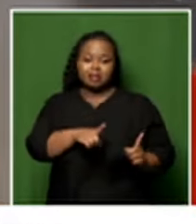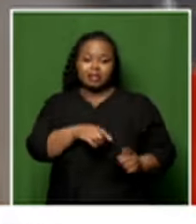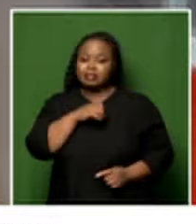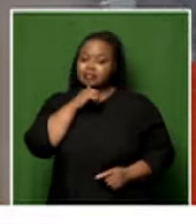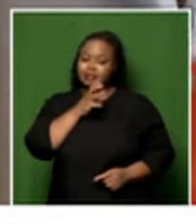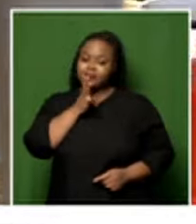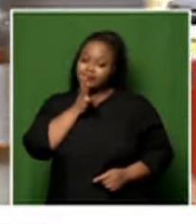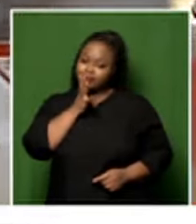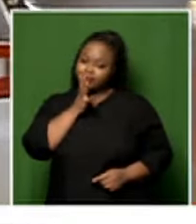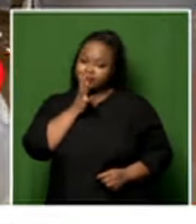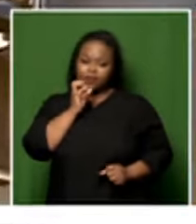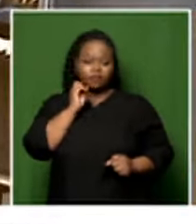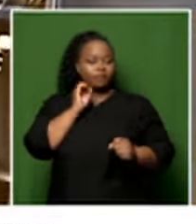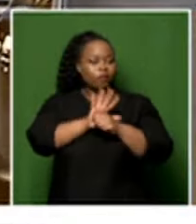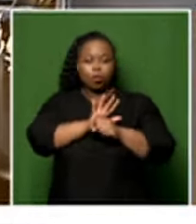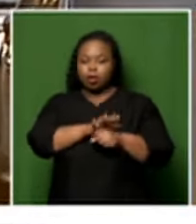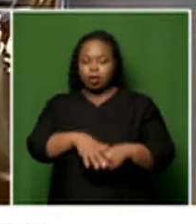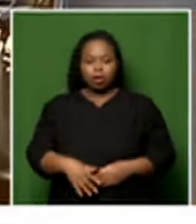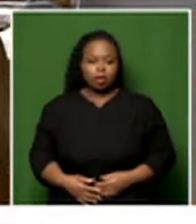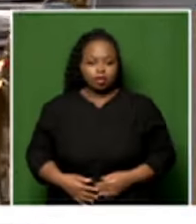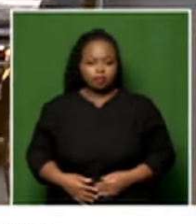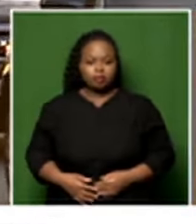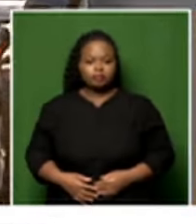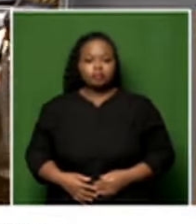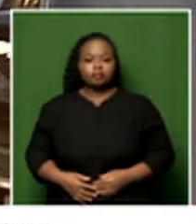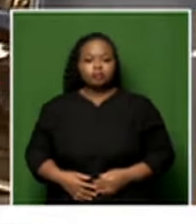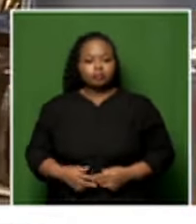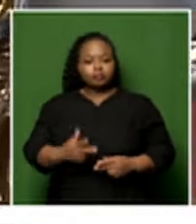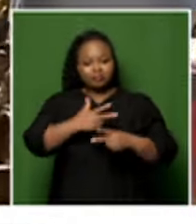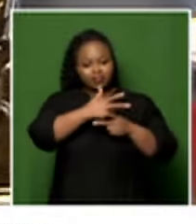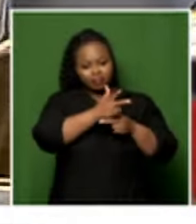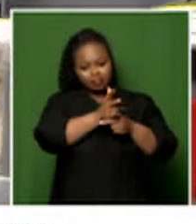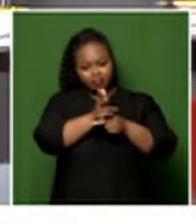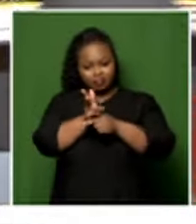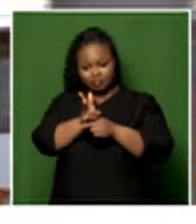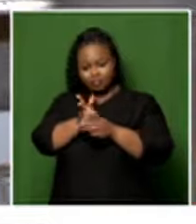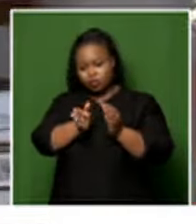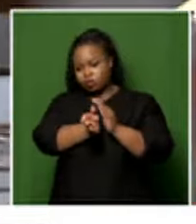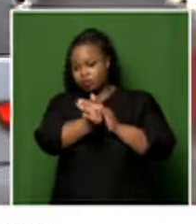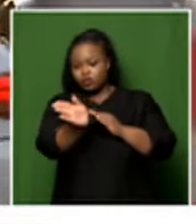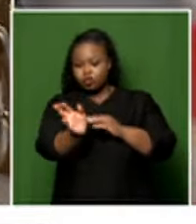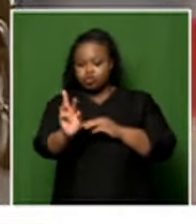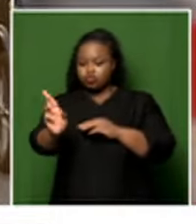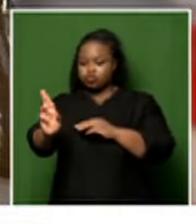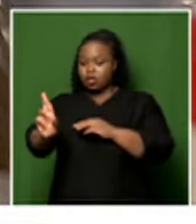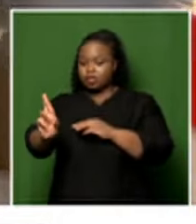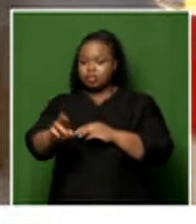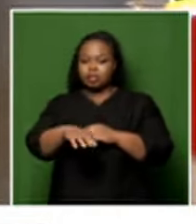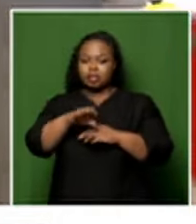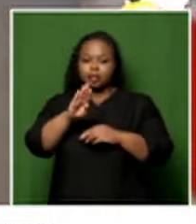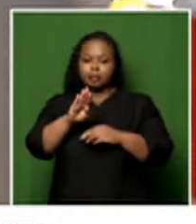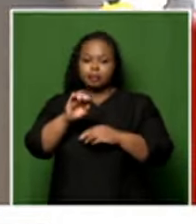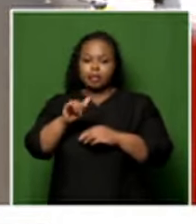jam-packed. If you are going to turn to your right down there, that is bears no